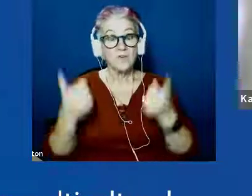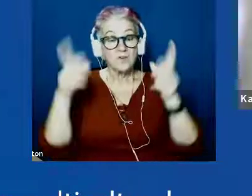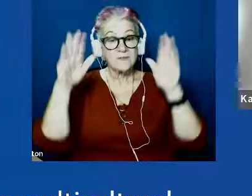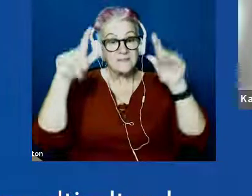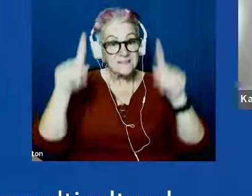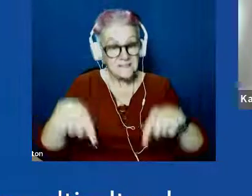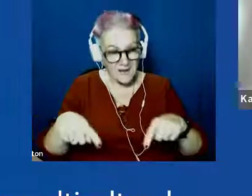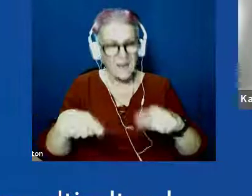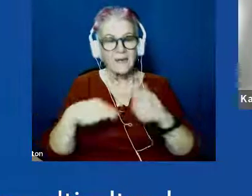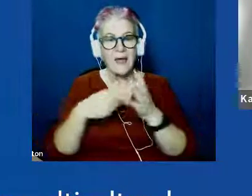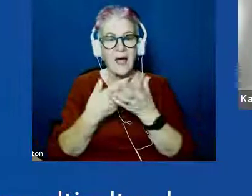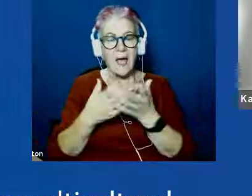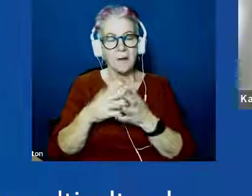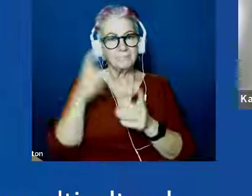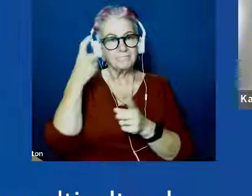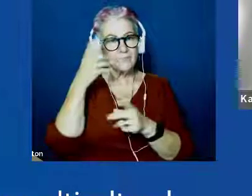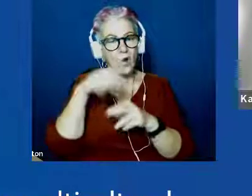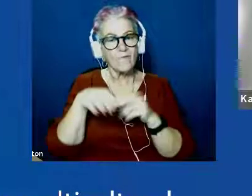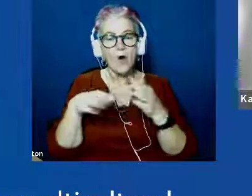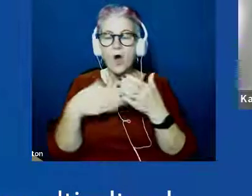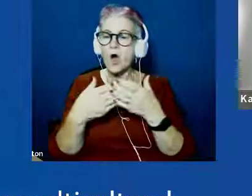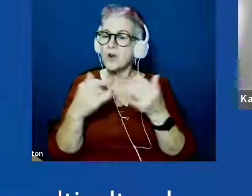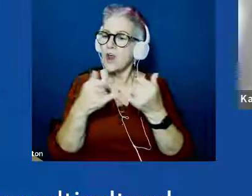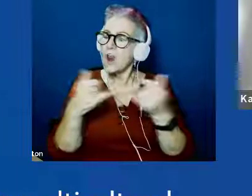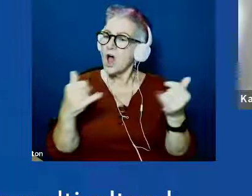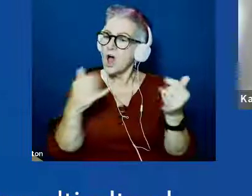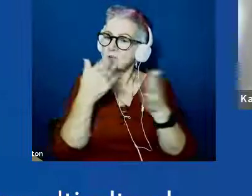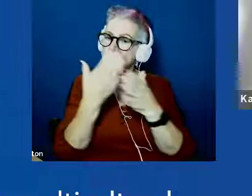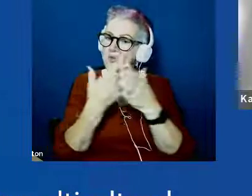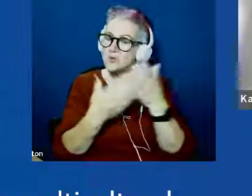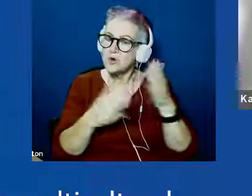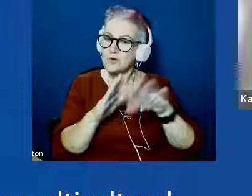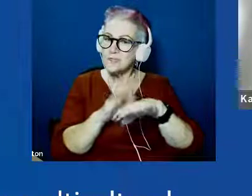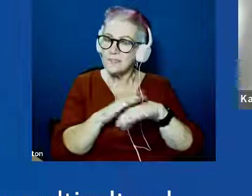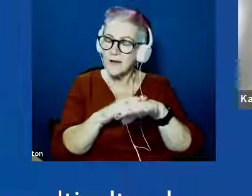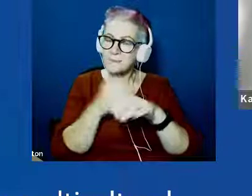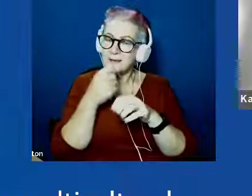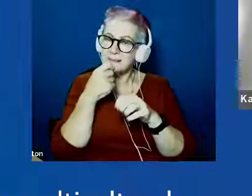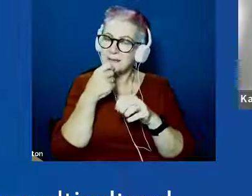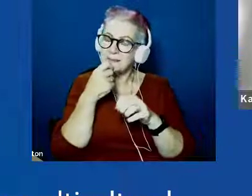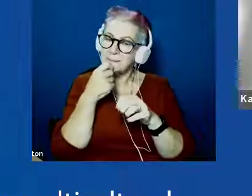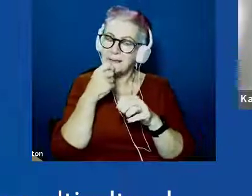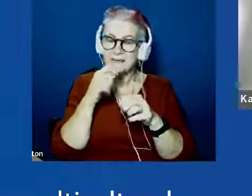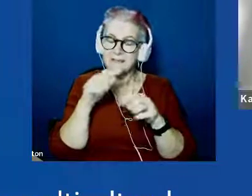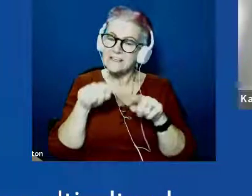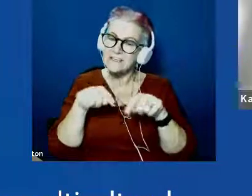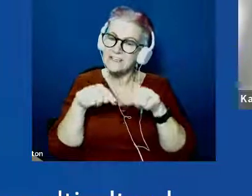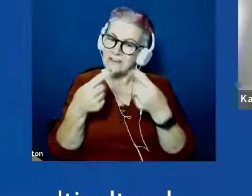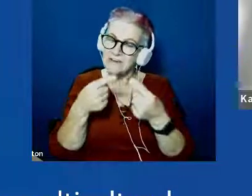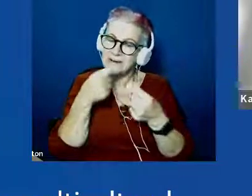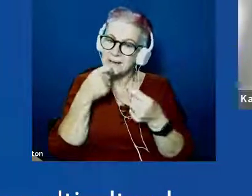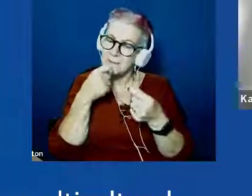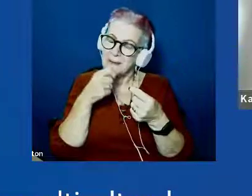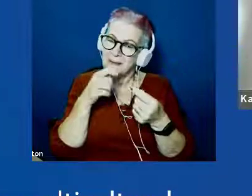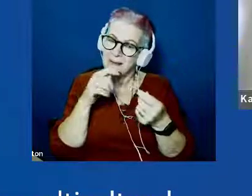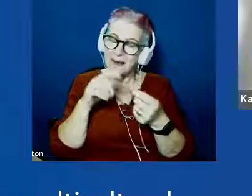our online story time is slightly a little bit different and slightly skewed, I suppose, considering